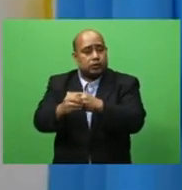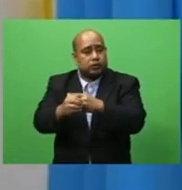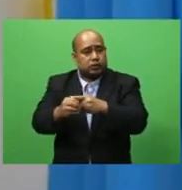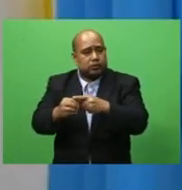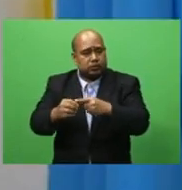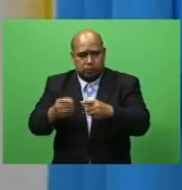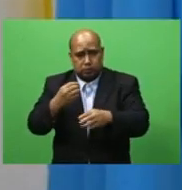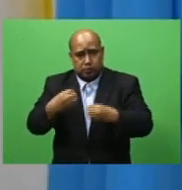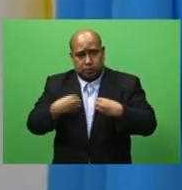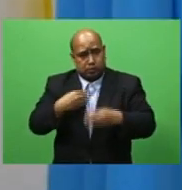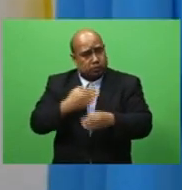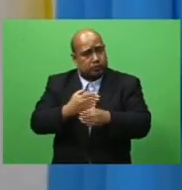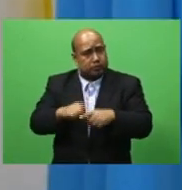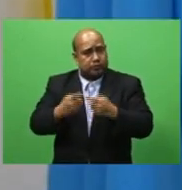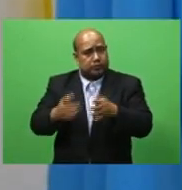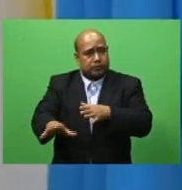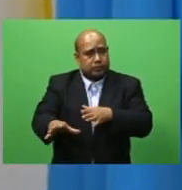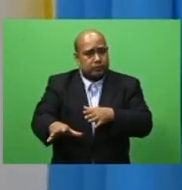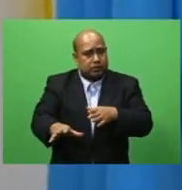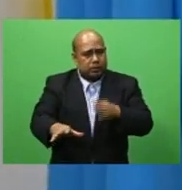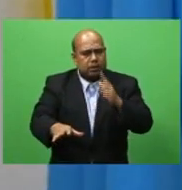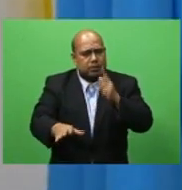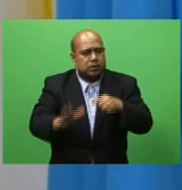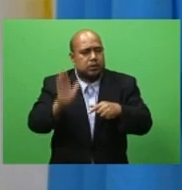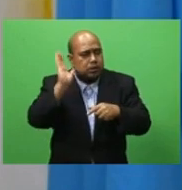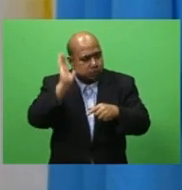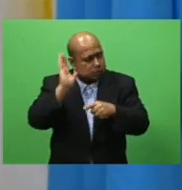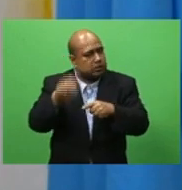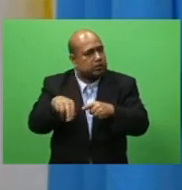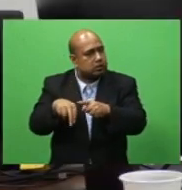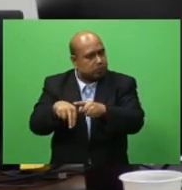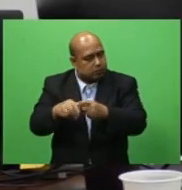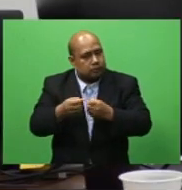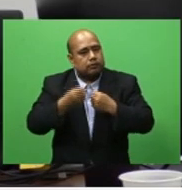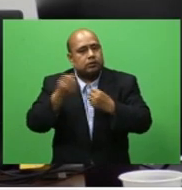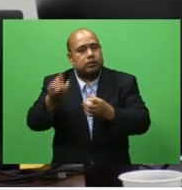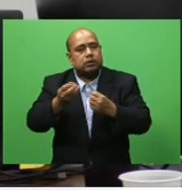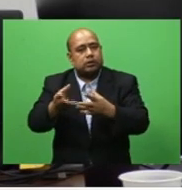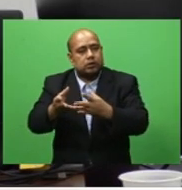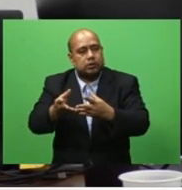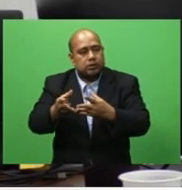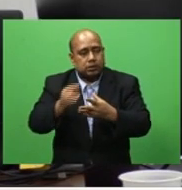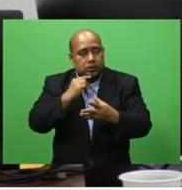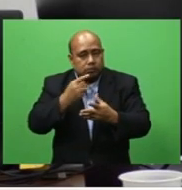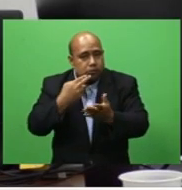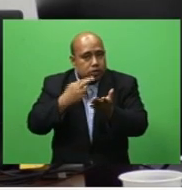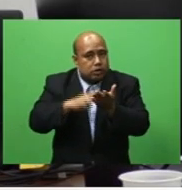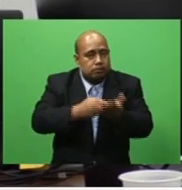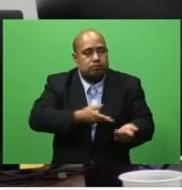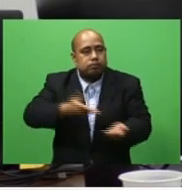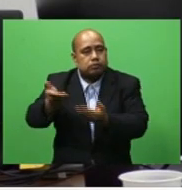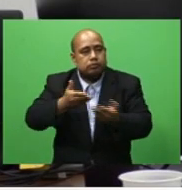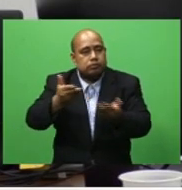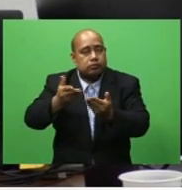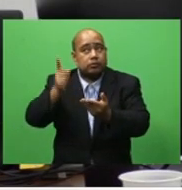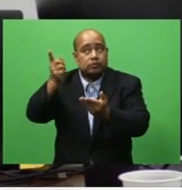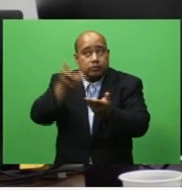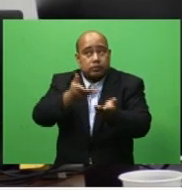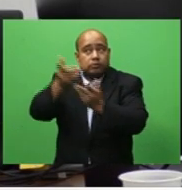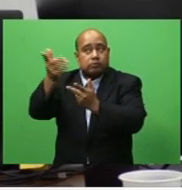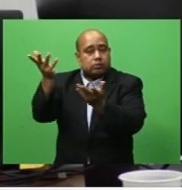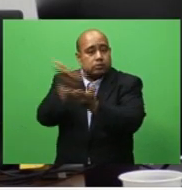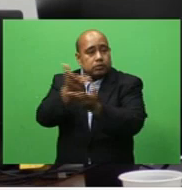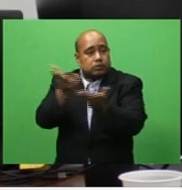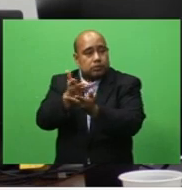Wycliffe states by not adhering to requirements and submitting incomplete reports, these consultants are hindering the facilitation of